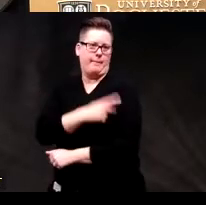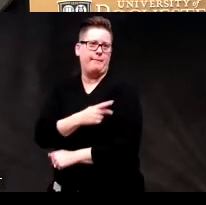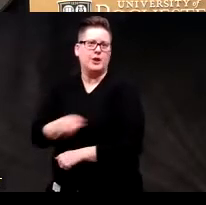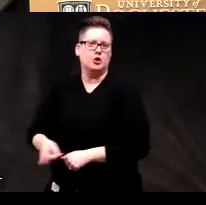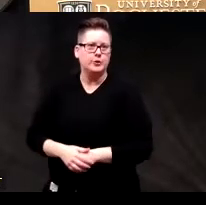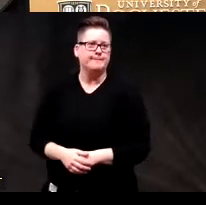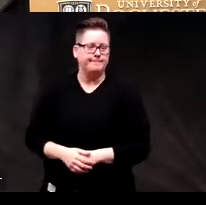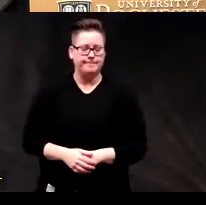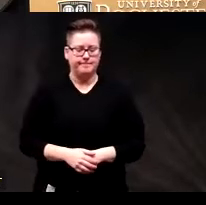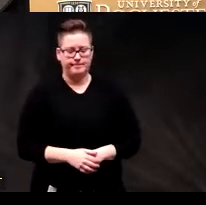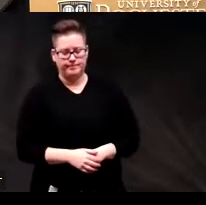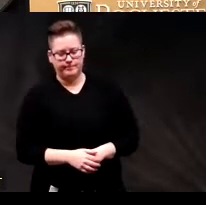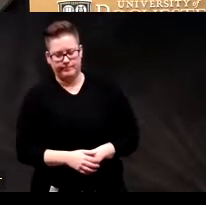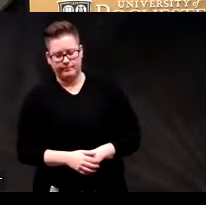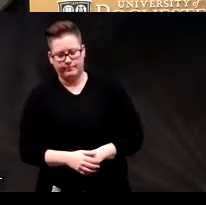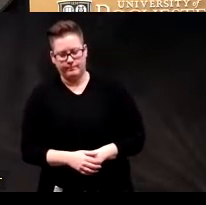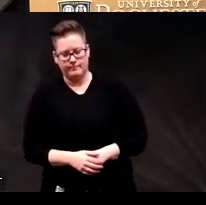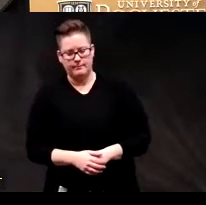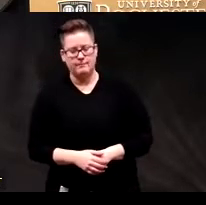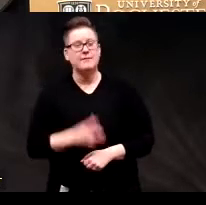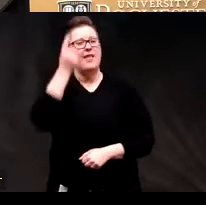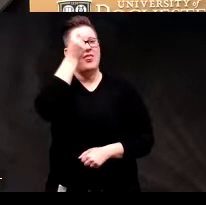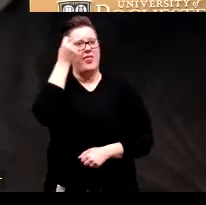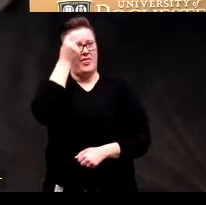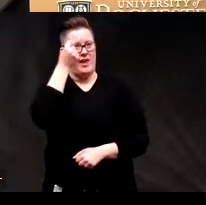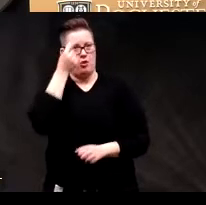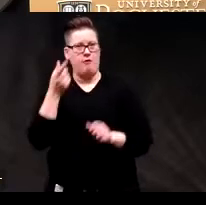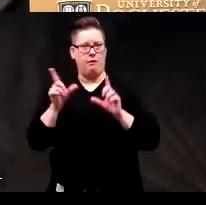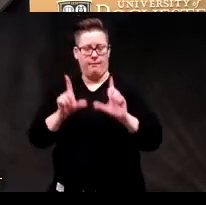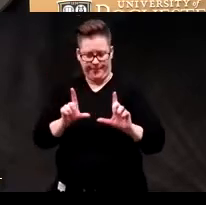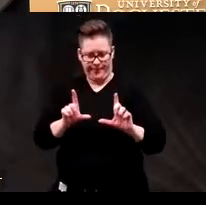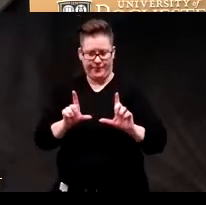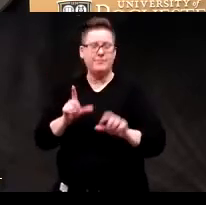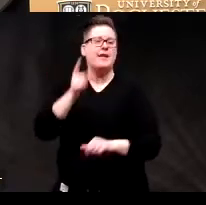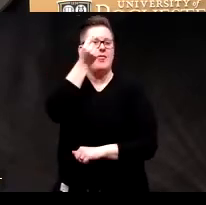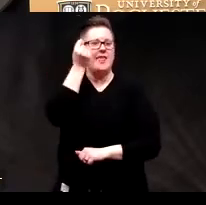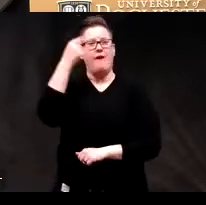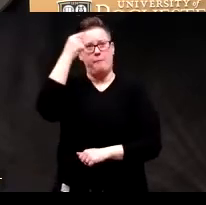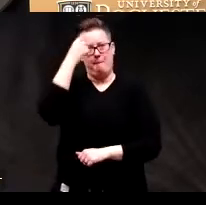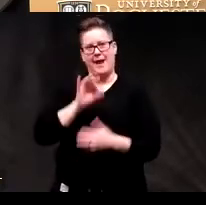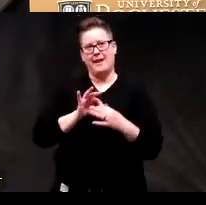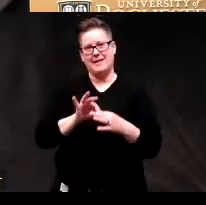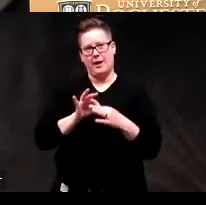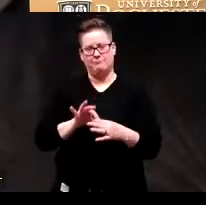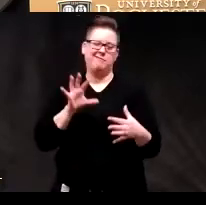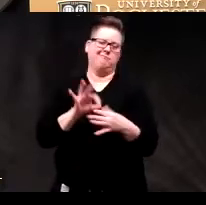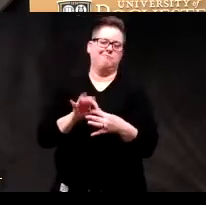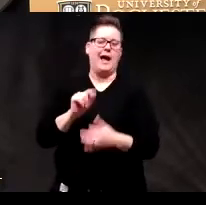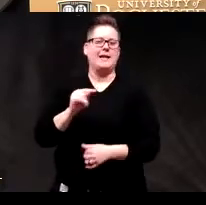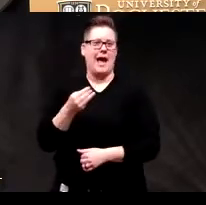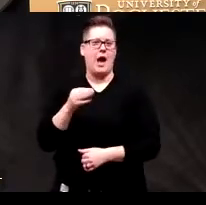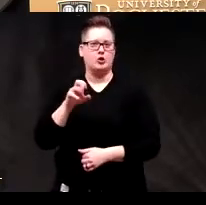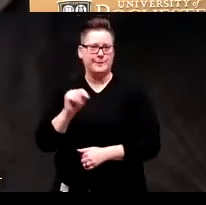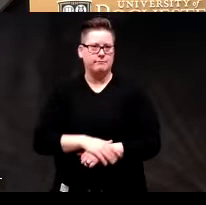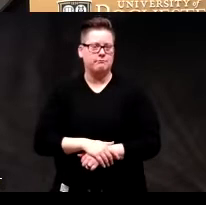patients. So the theoretical lens that I'll bring to this is a theory of mind and attachment,